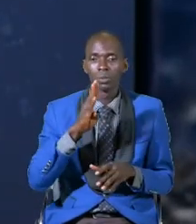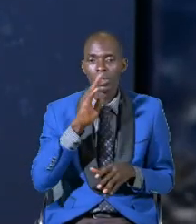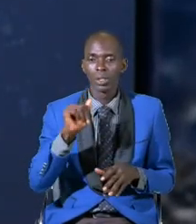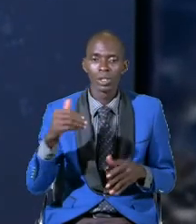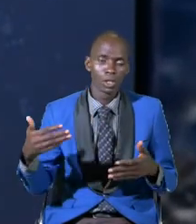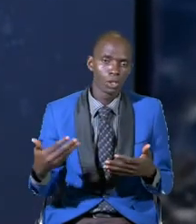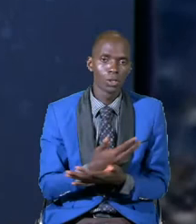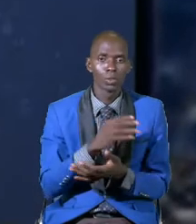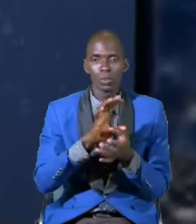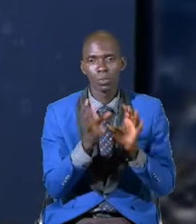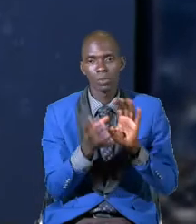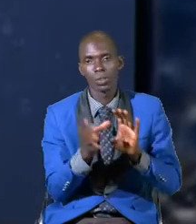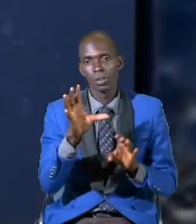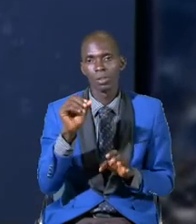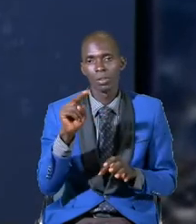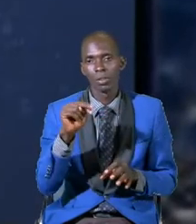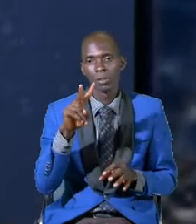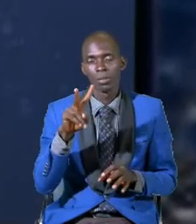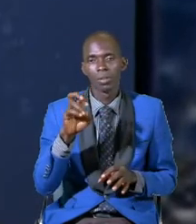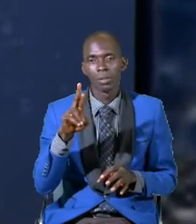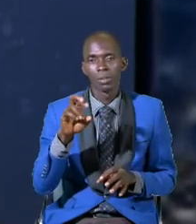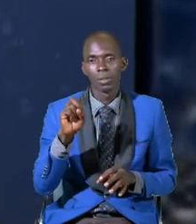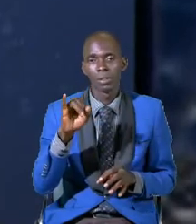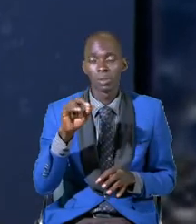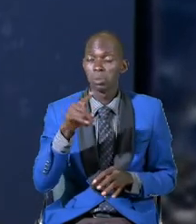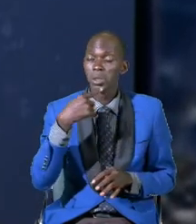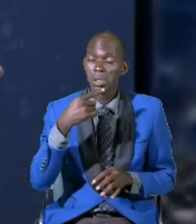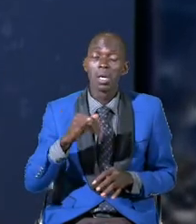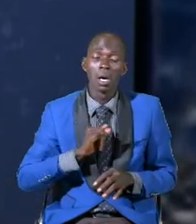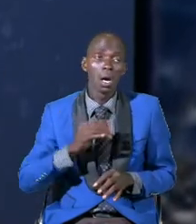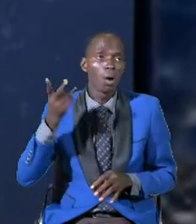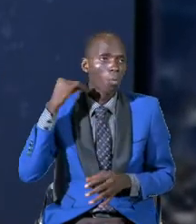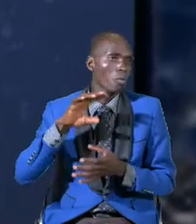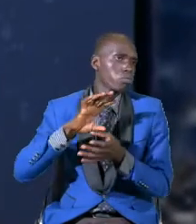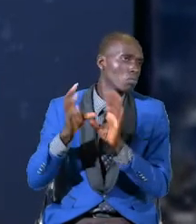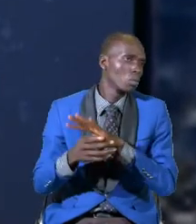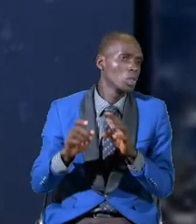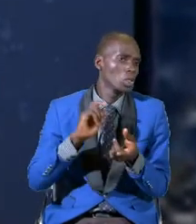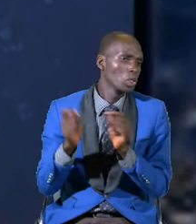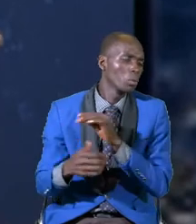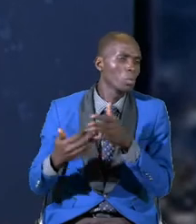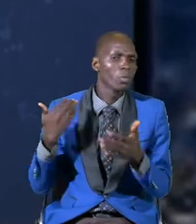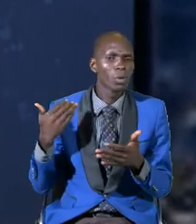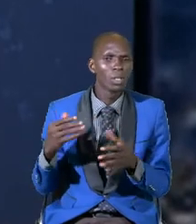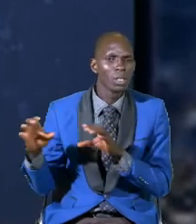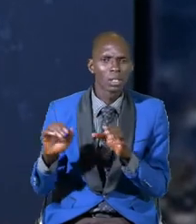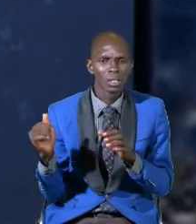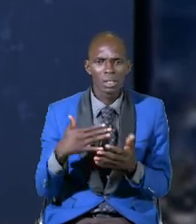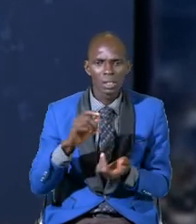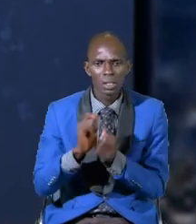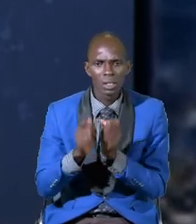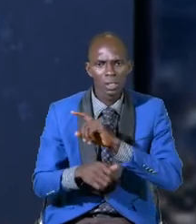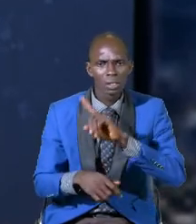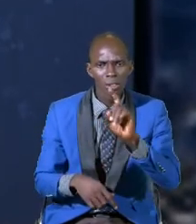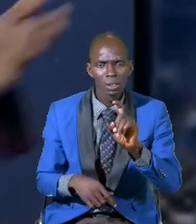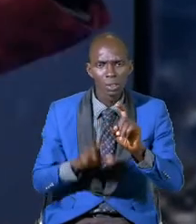I was converted before, I hear, but did anything change? Your mindset, did that